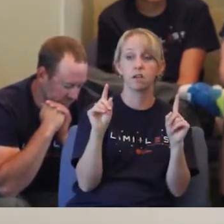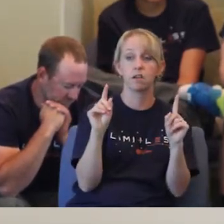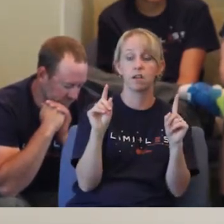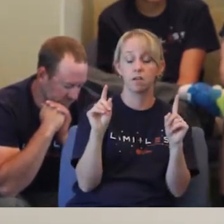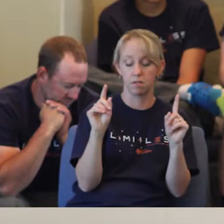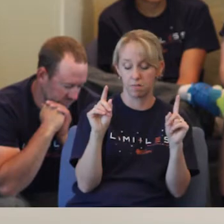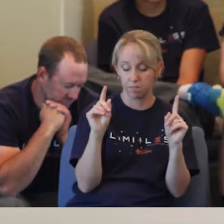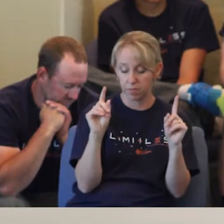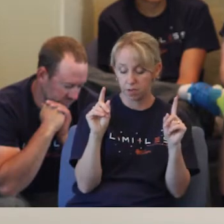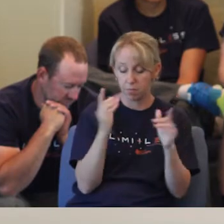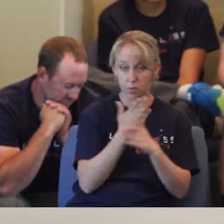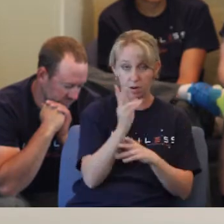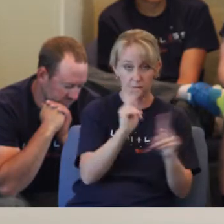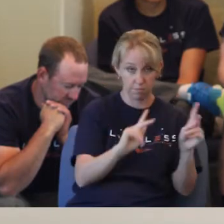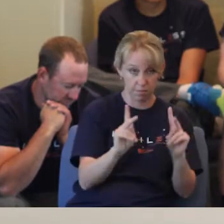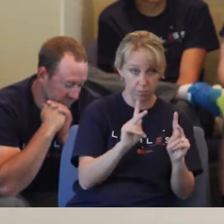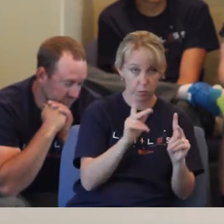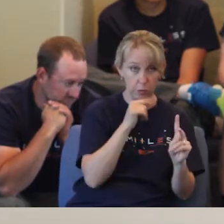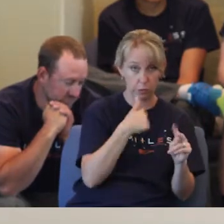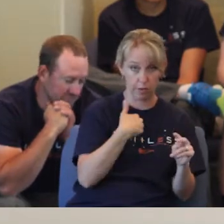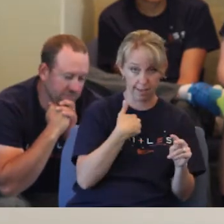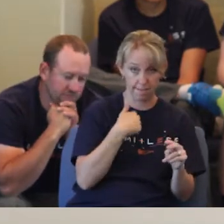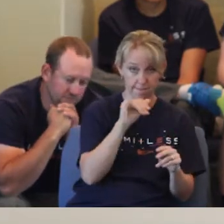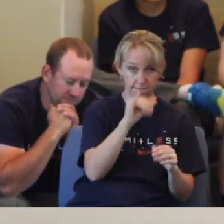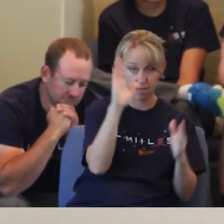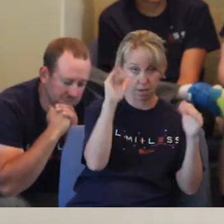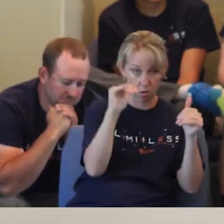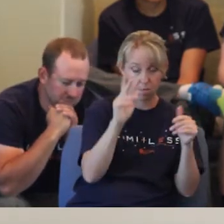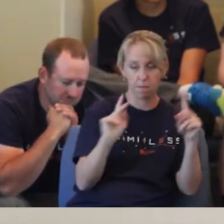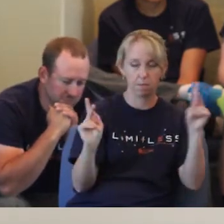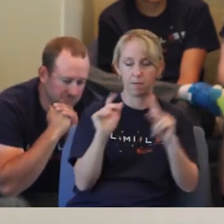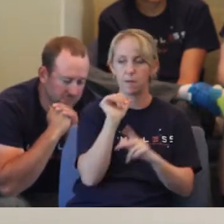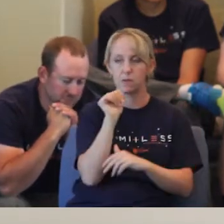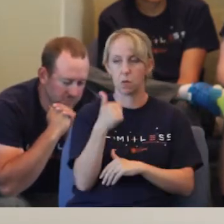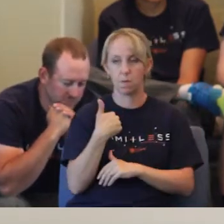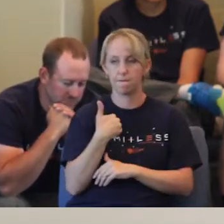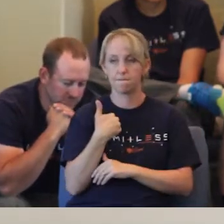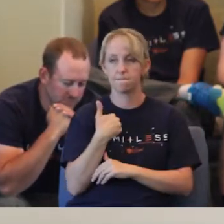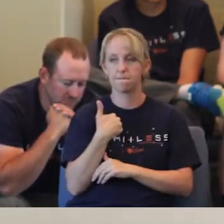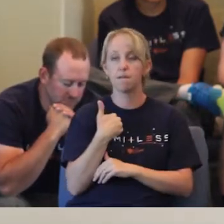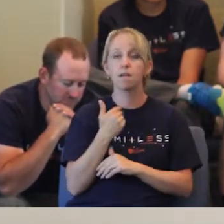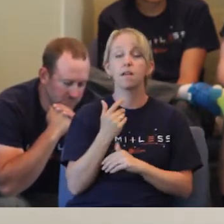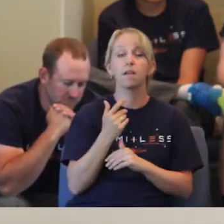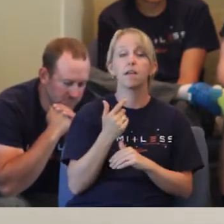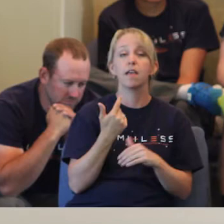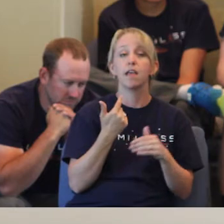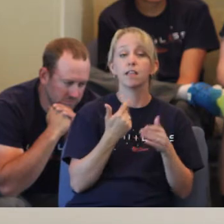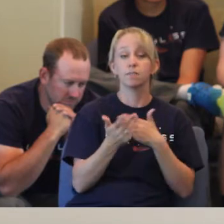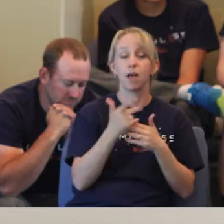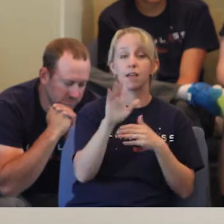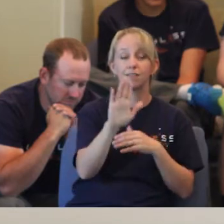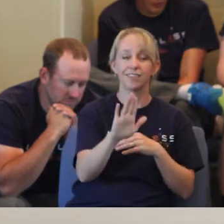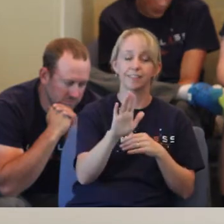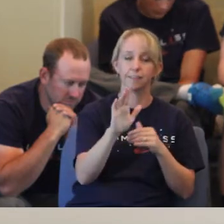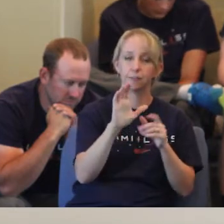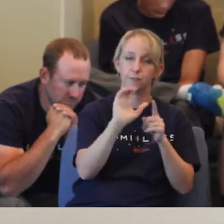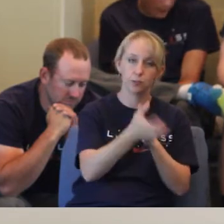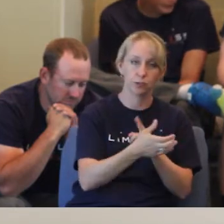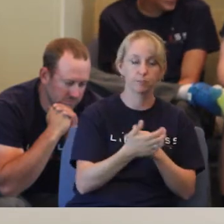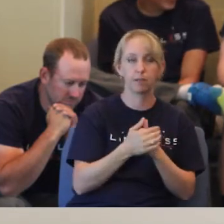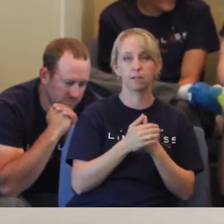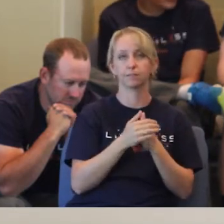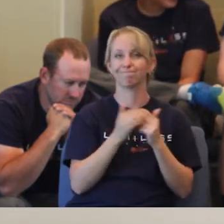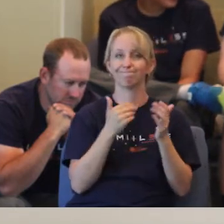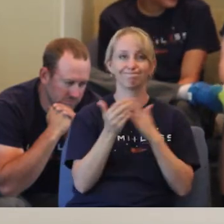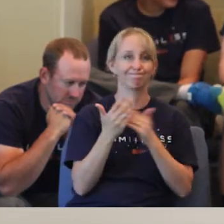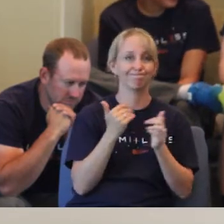people who have that hope and those who don't. And in spite of these meager circumstances, and in spite of